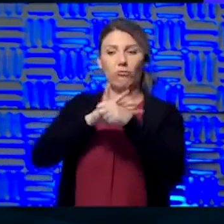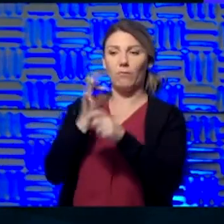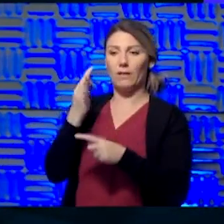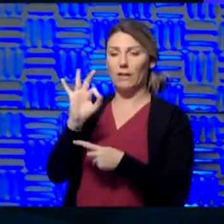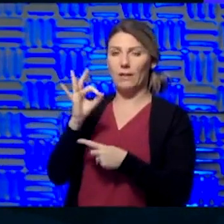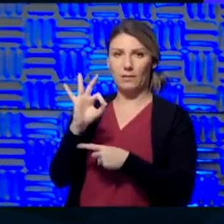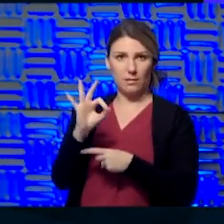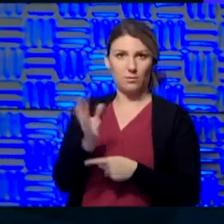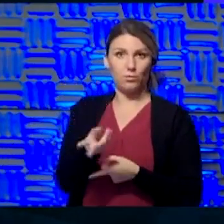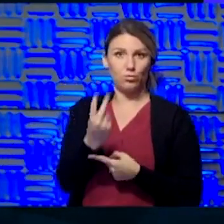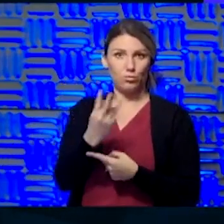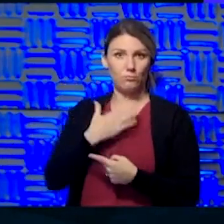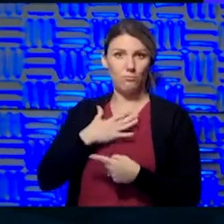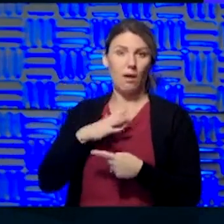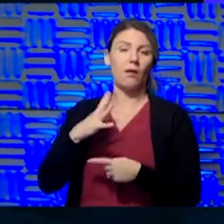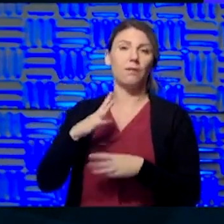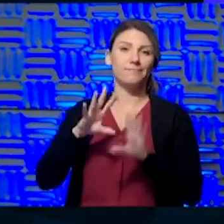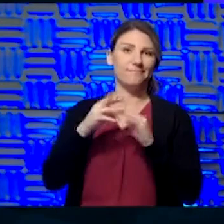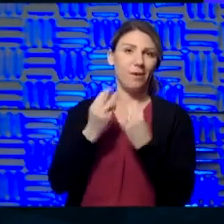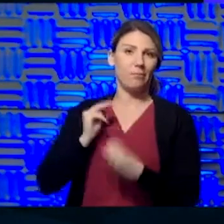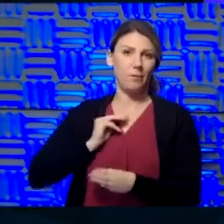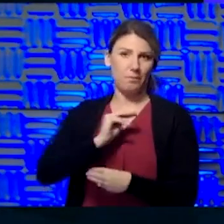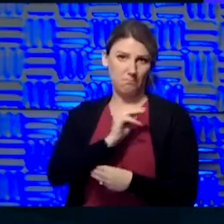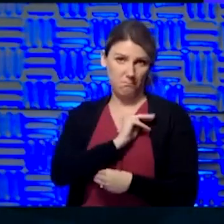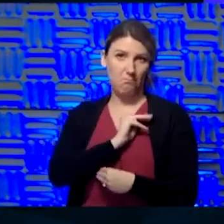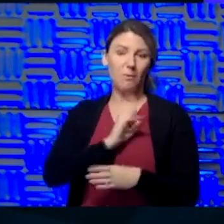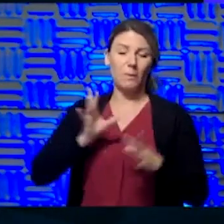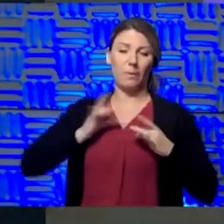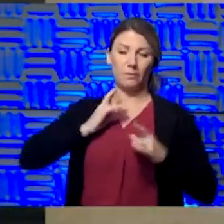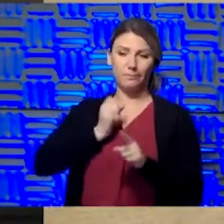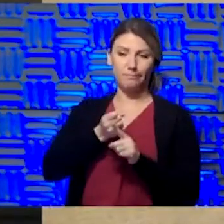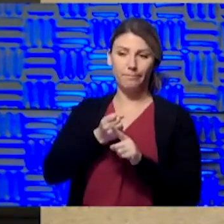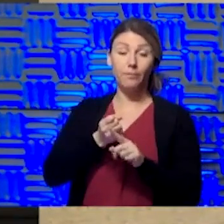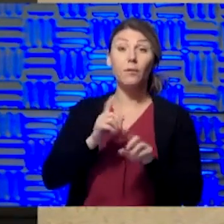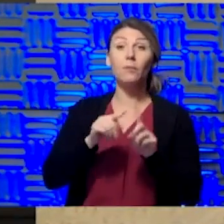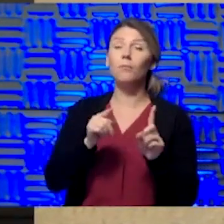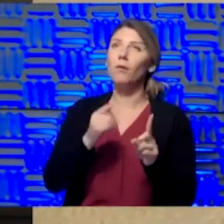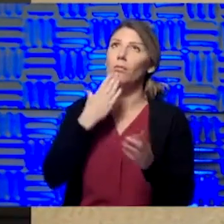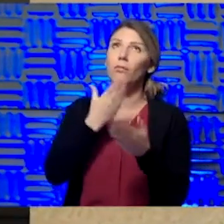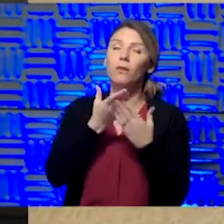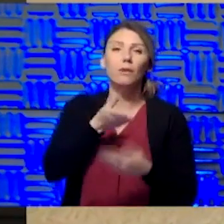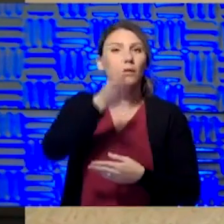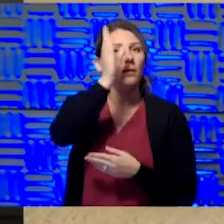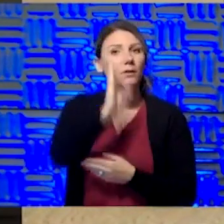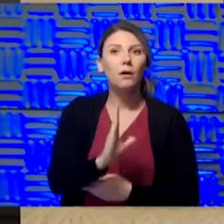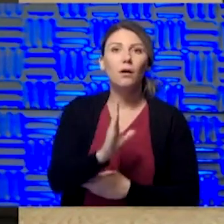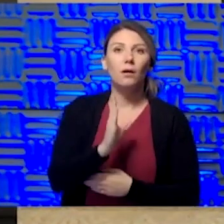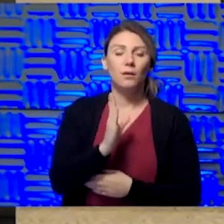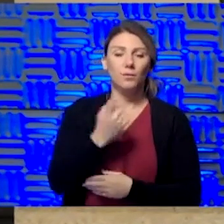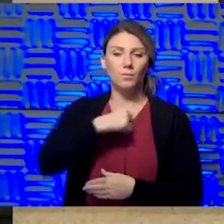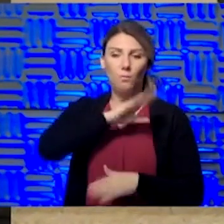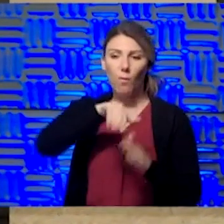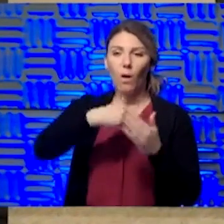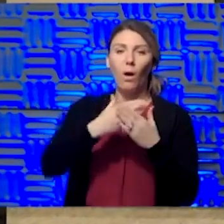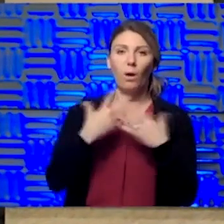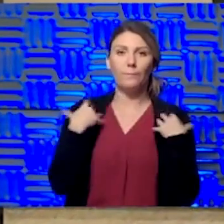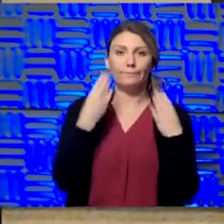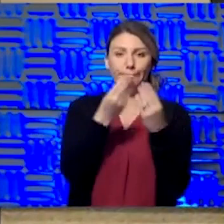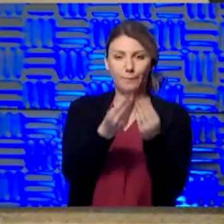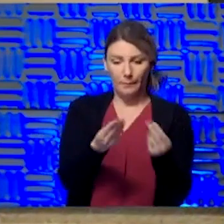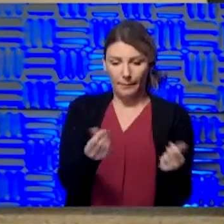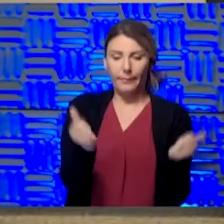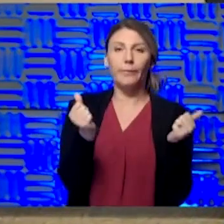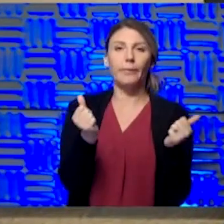2 of my family members who live with me. But gratefully and thank God, we all made it through, and we all